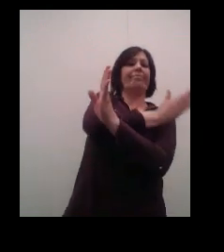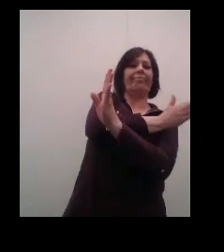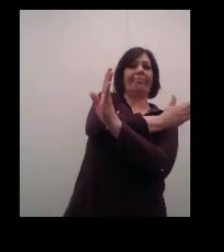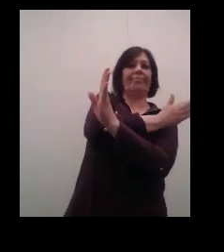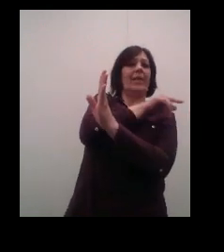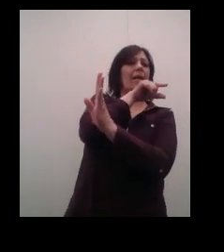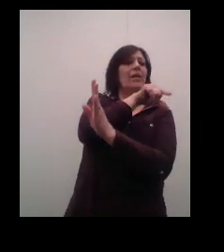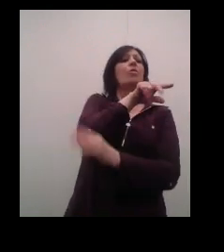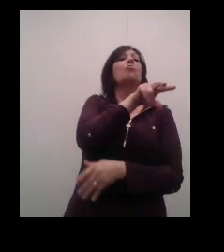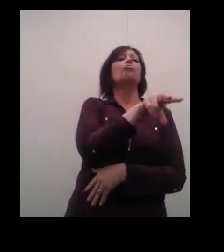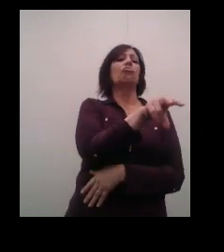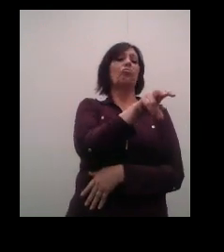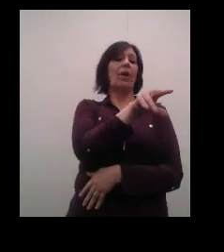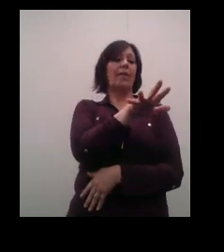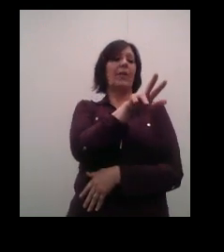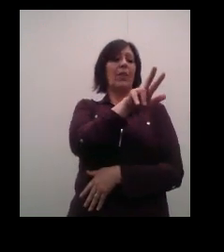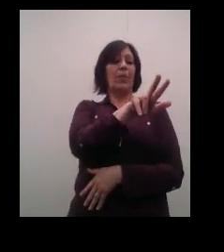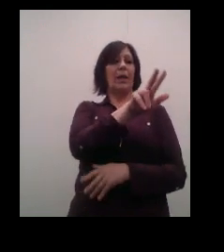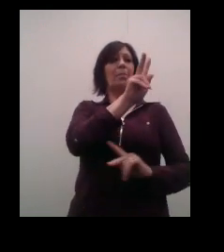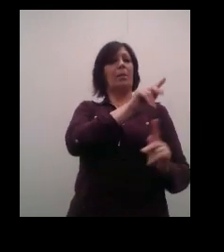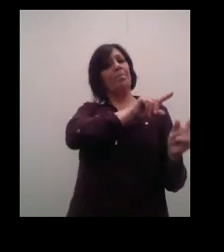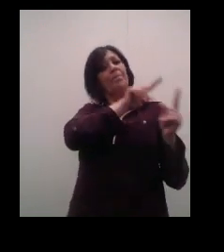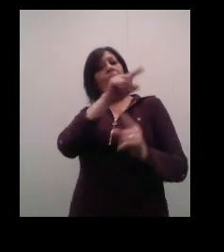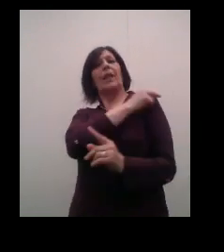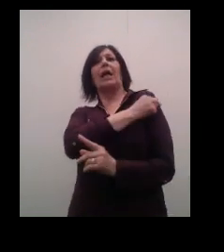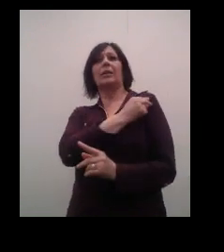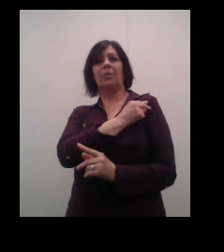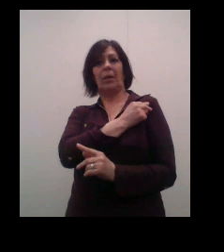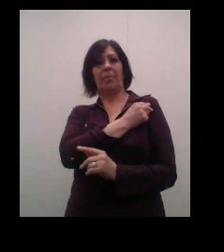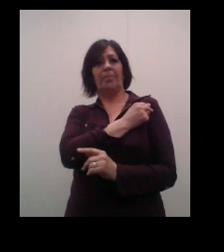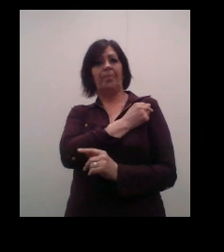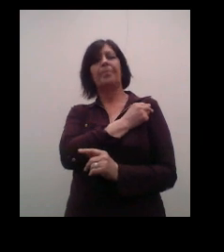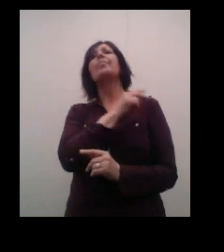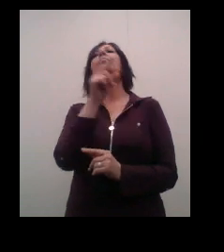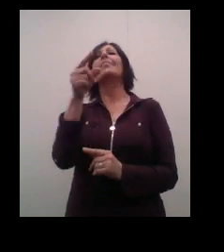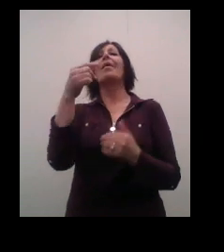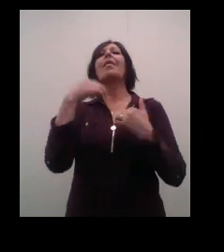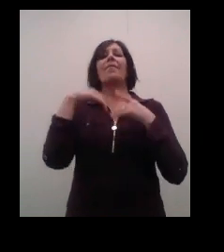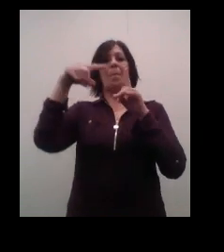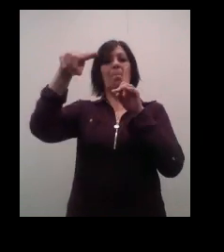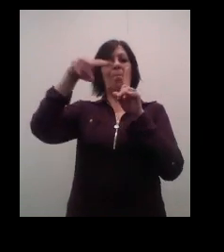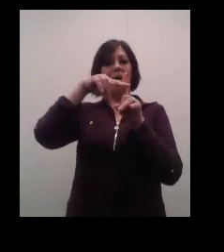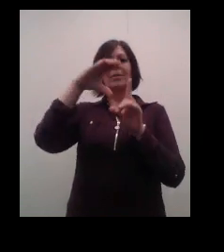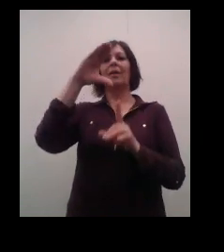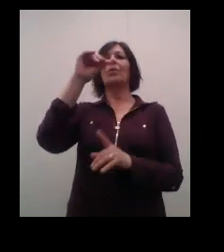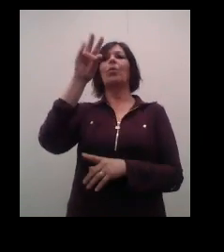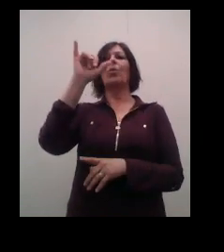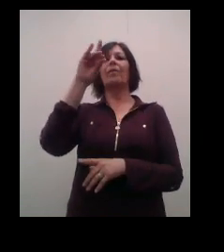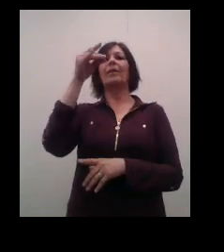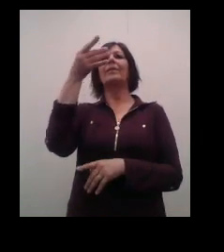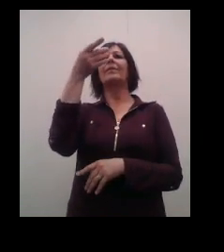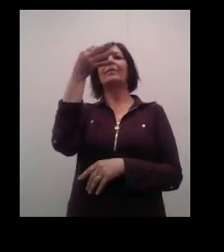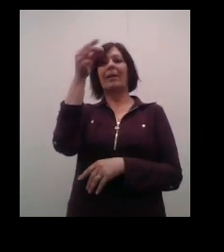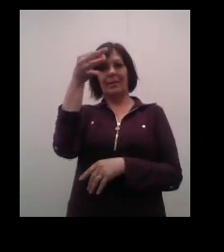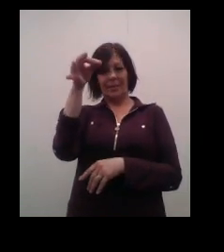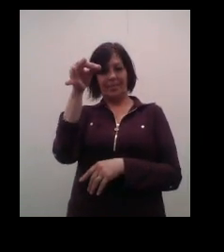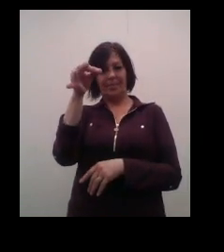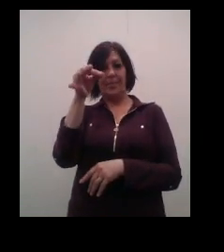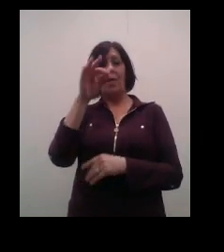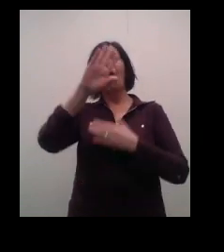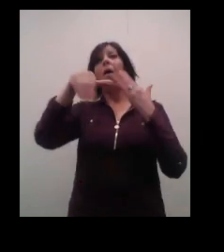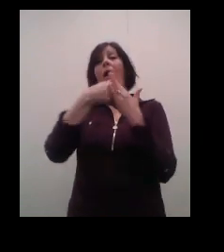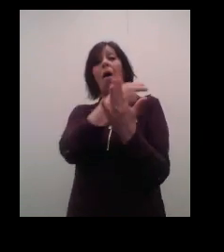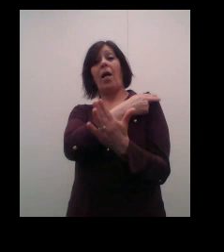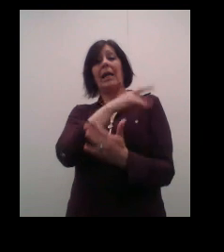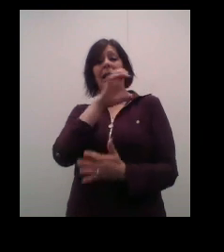were 253 individuals were hospitalized that were COVID-19 positive in all hospitals in Erie